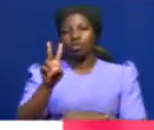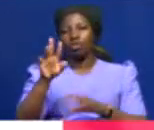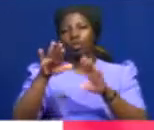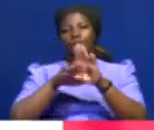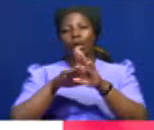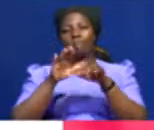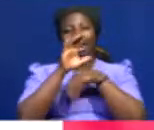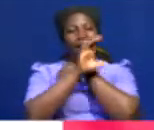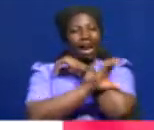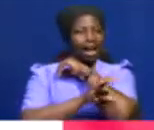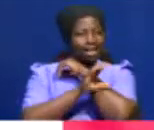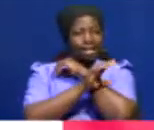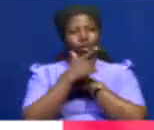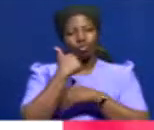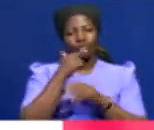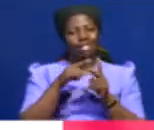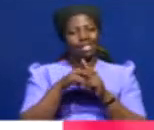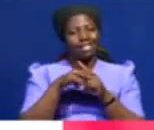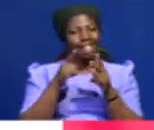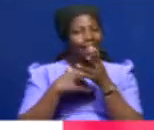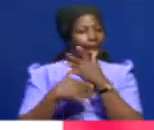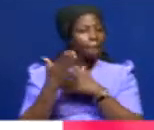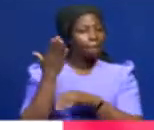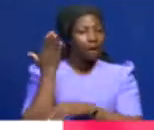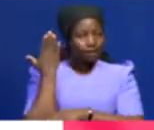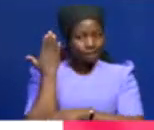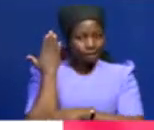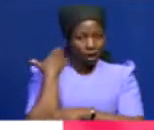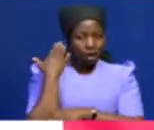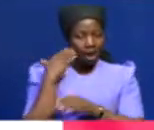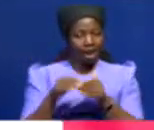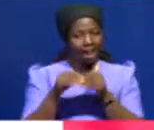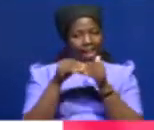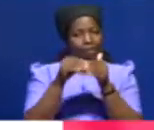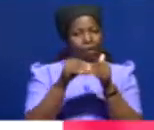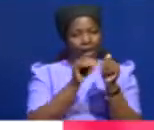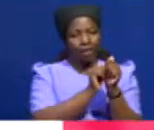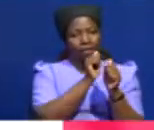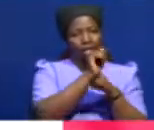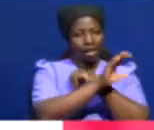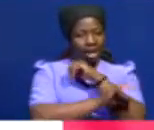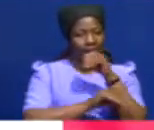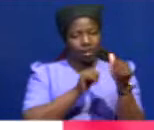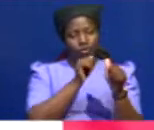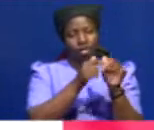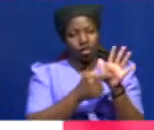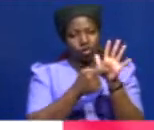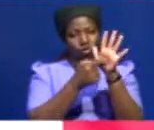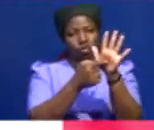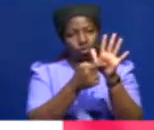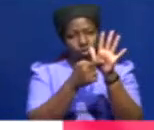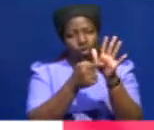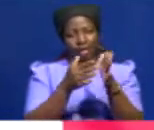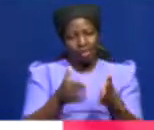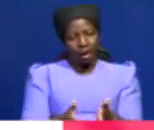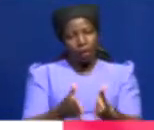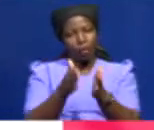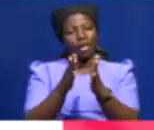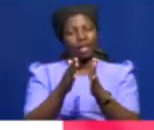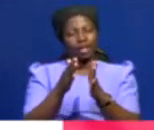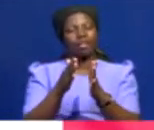who started this journey much earlier, led by the 15 countries that showed the rest of us the